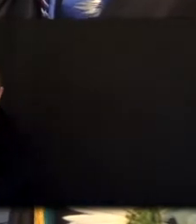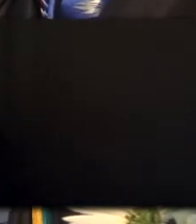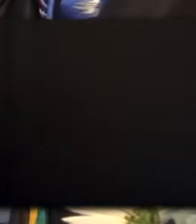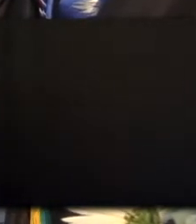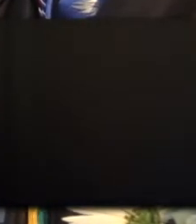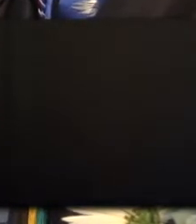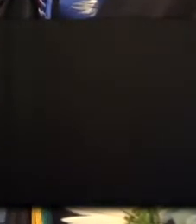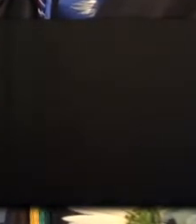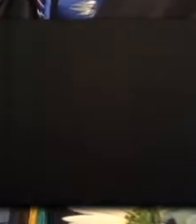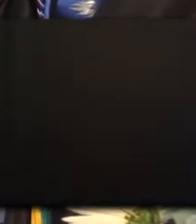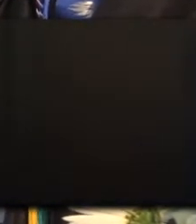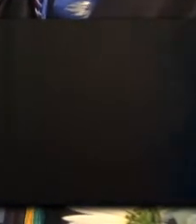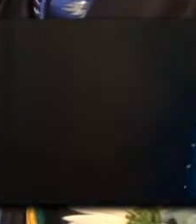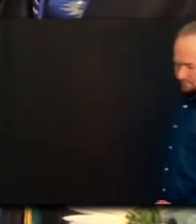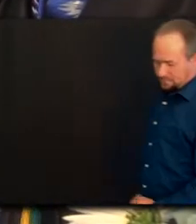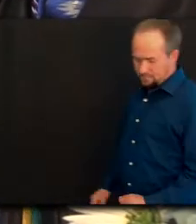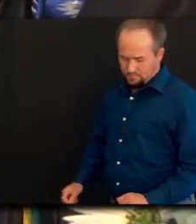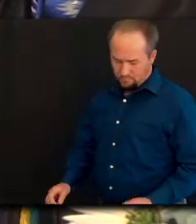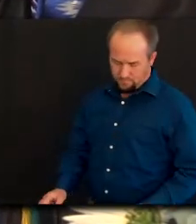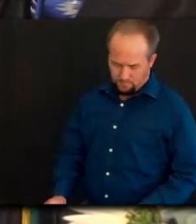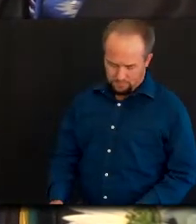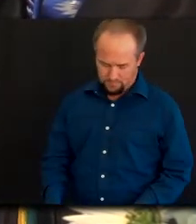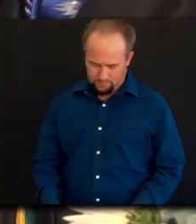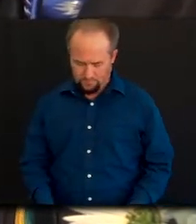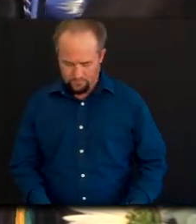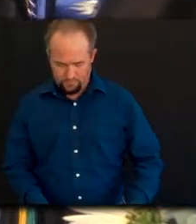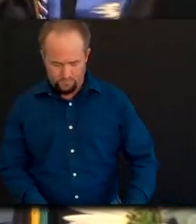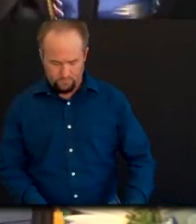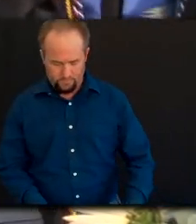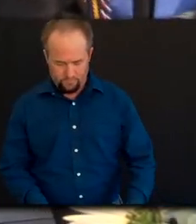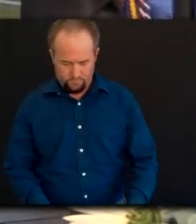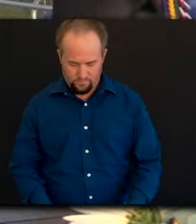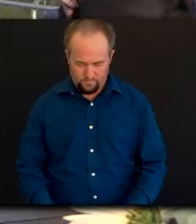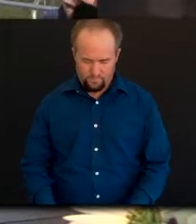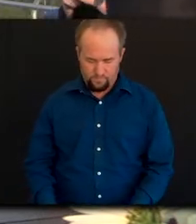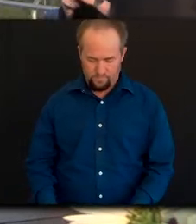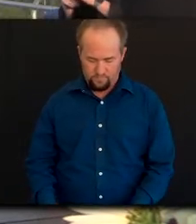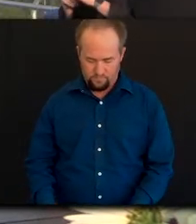All right, Grace, off to your right. Off to your right.